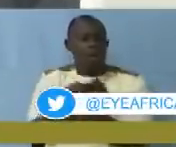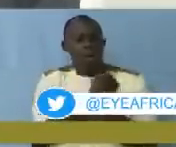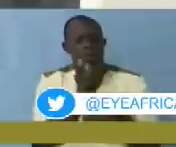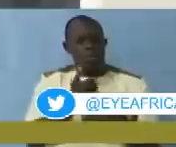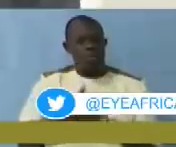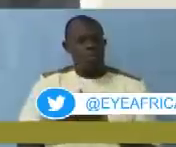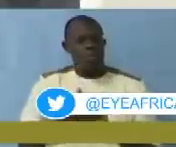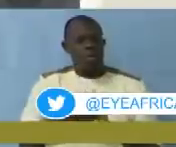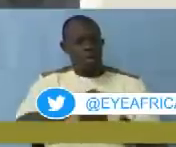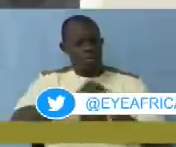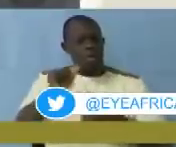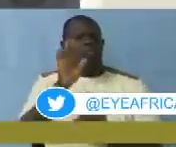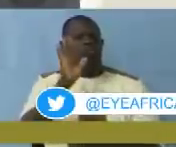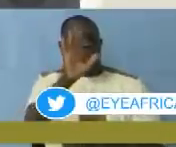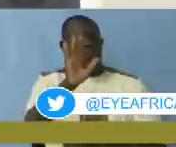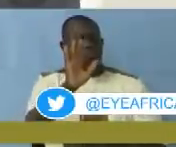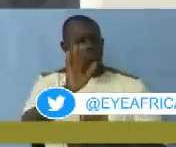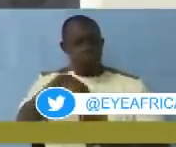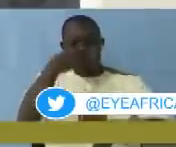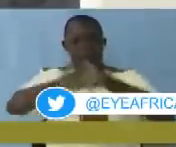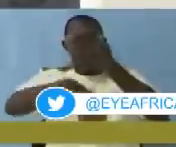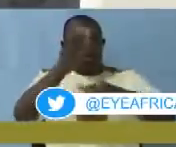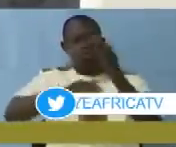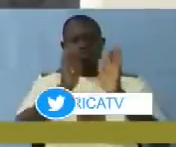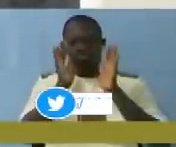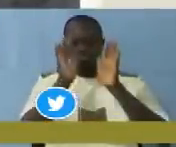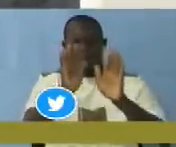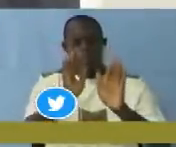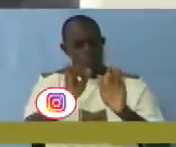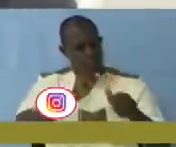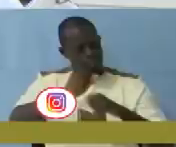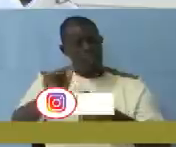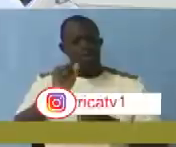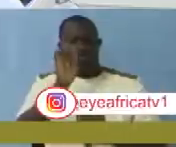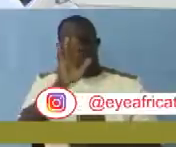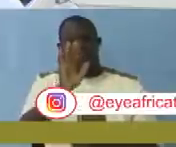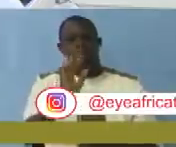Let's stop the chase and stop playing games. Mr. Counsel,